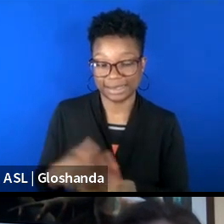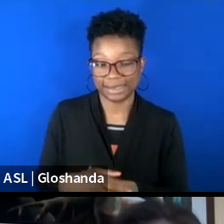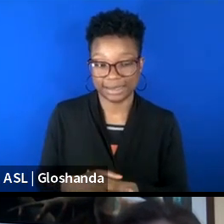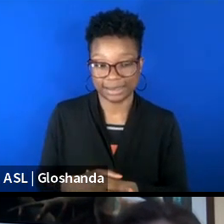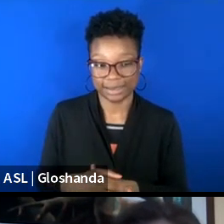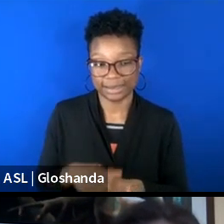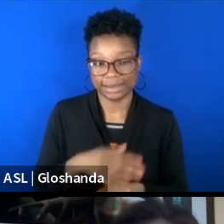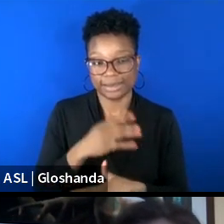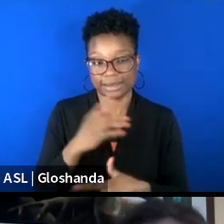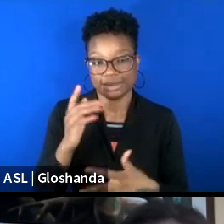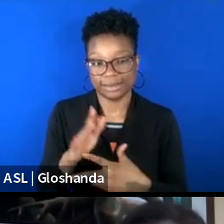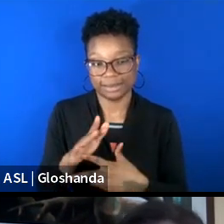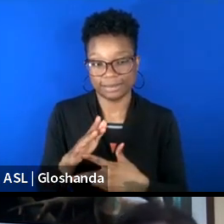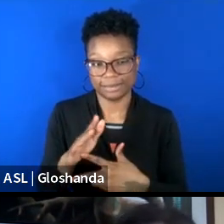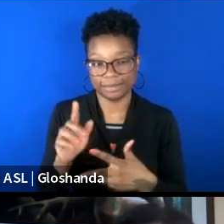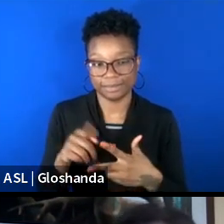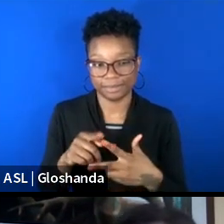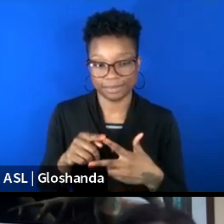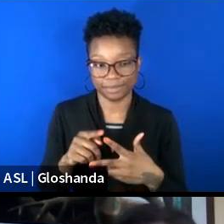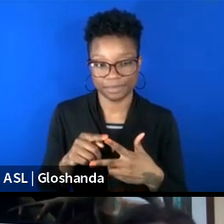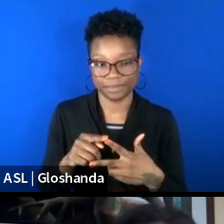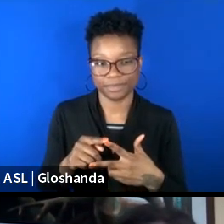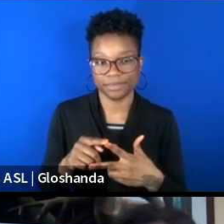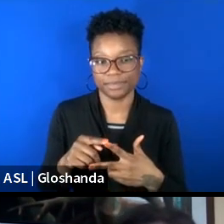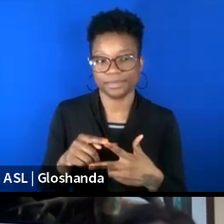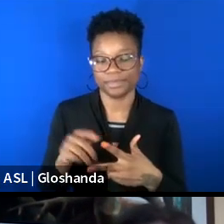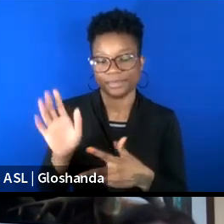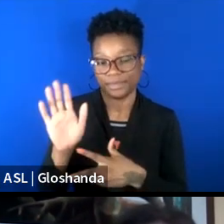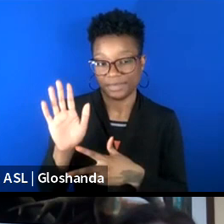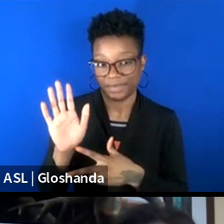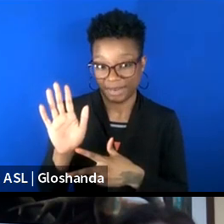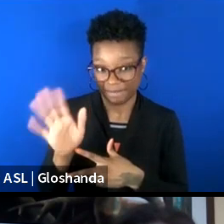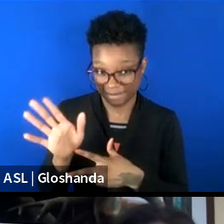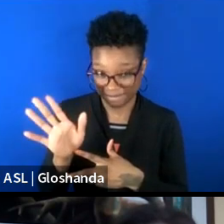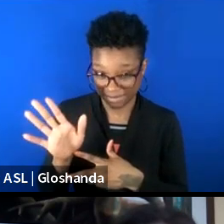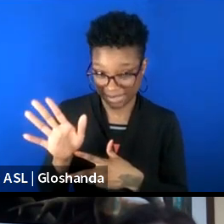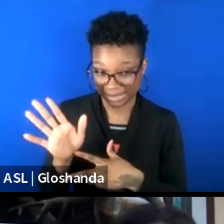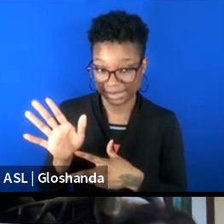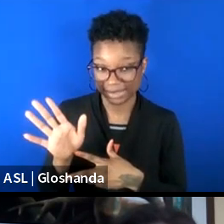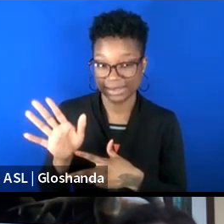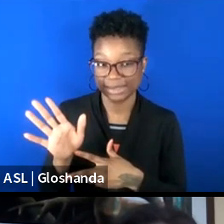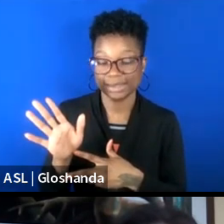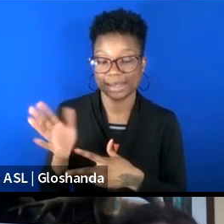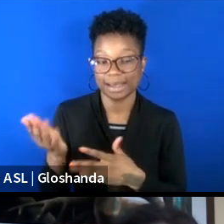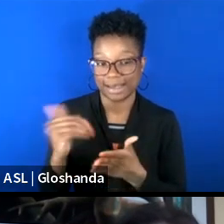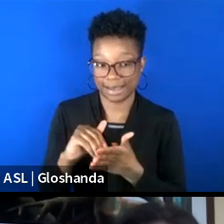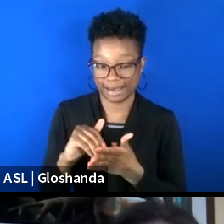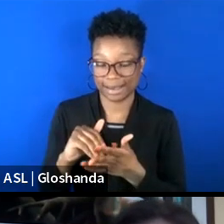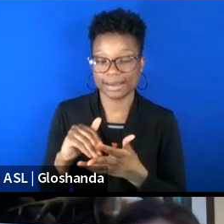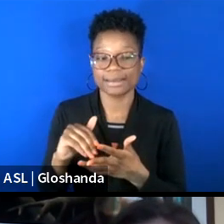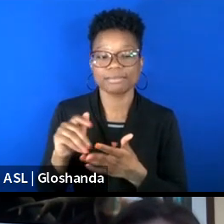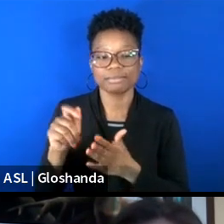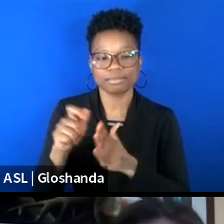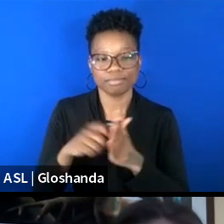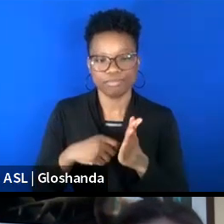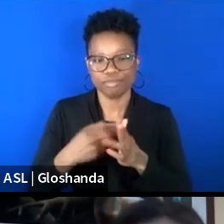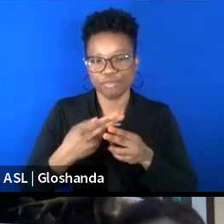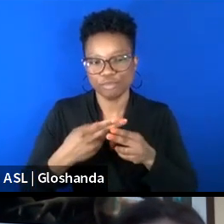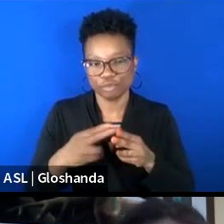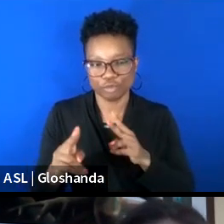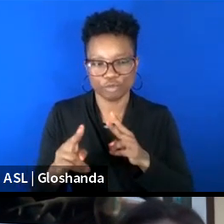The second step is to take 5 additional minutes and write a short